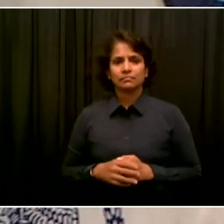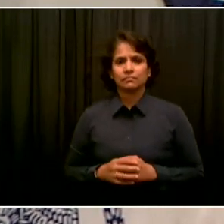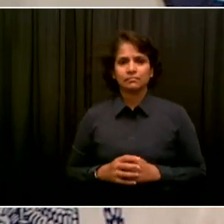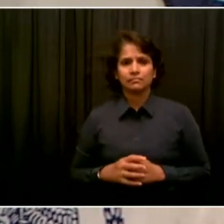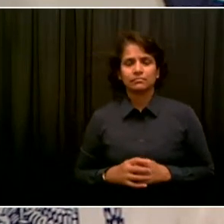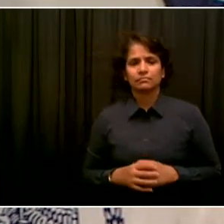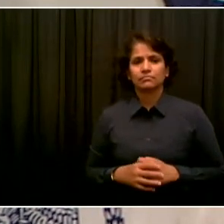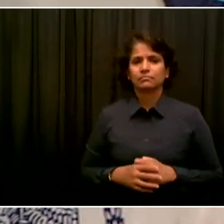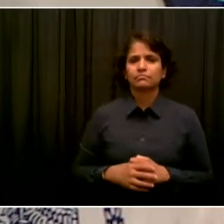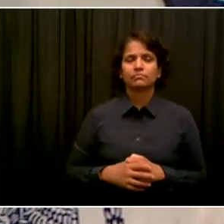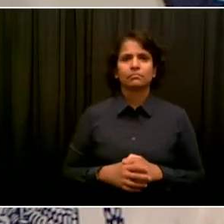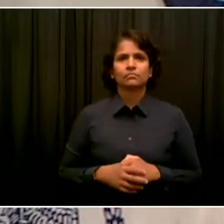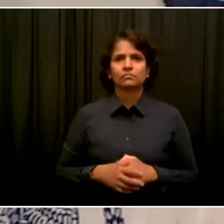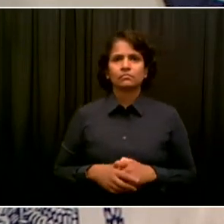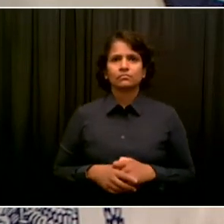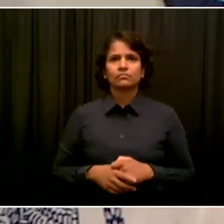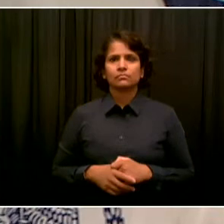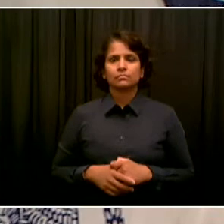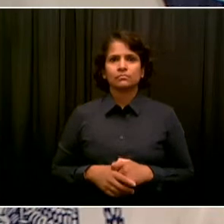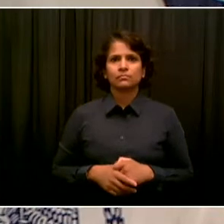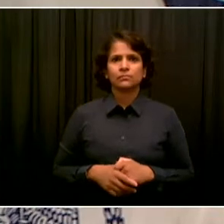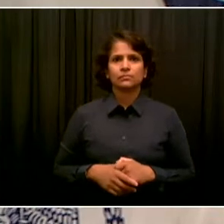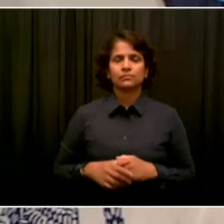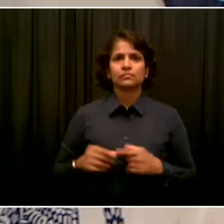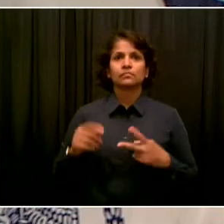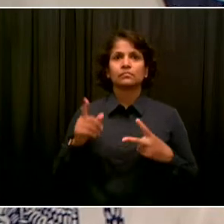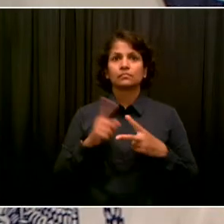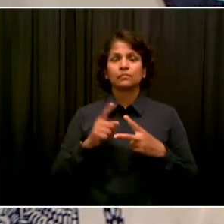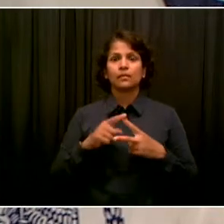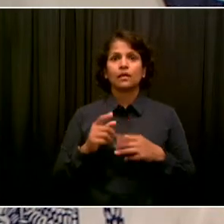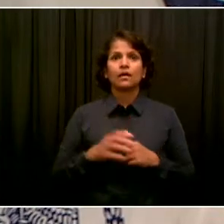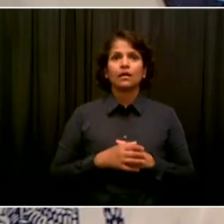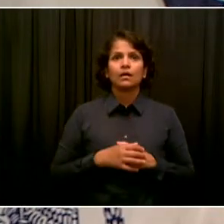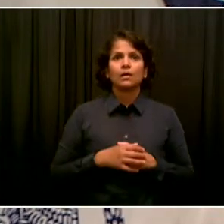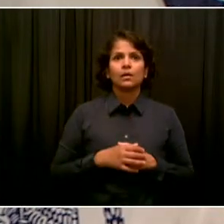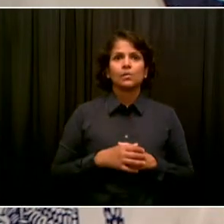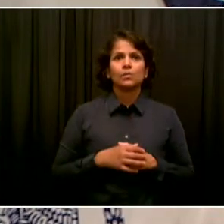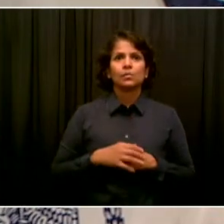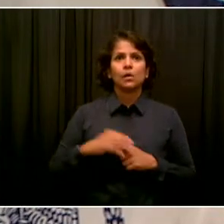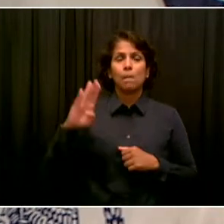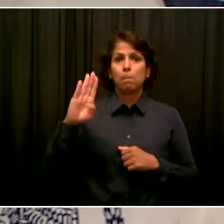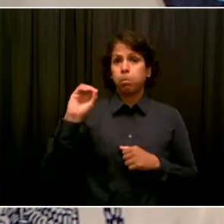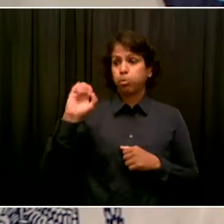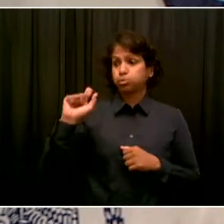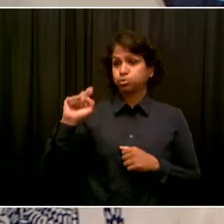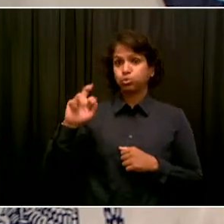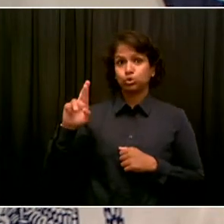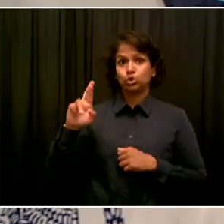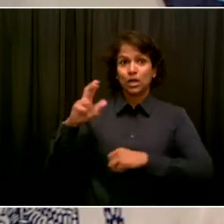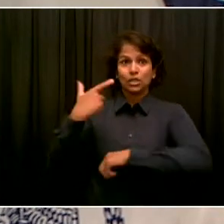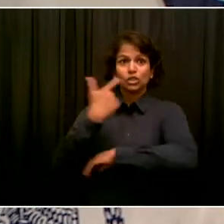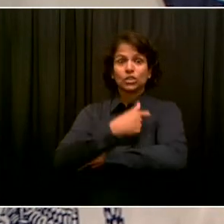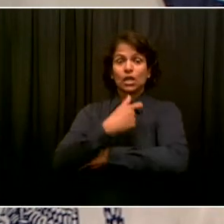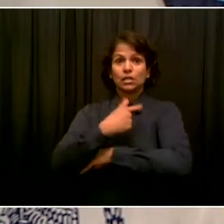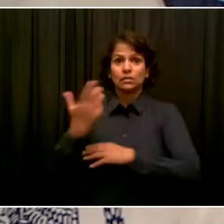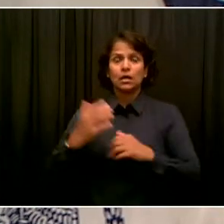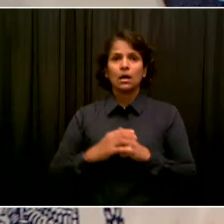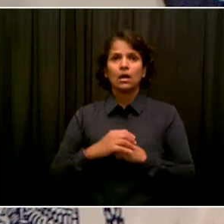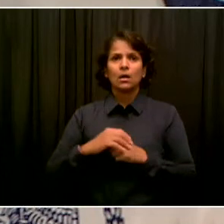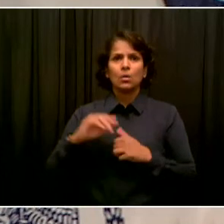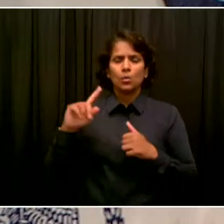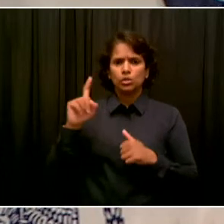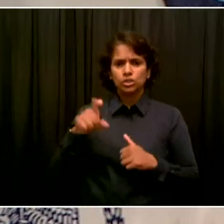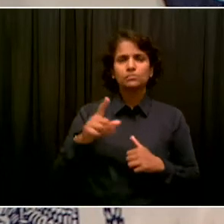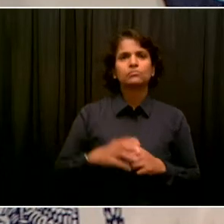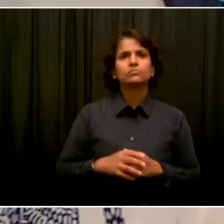in. About the booster shots. I mean, my question would be, why unveil the